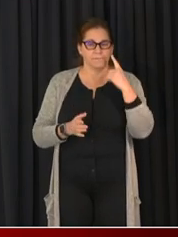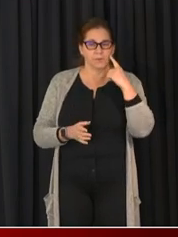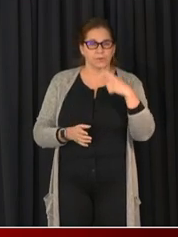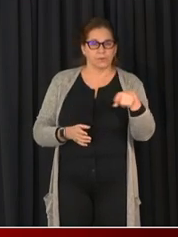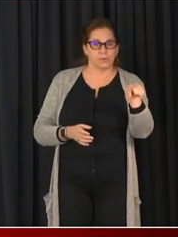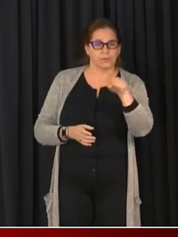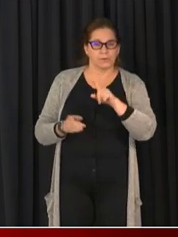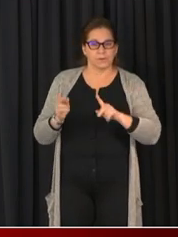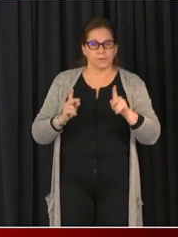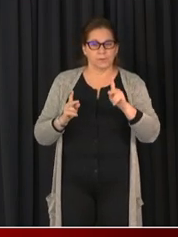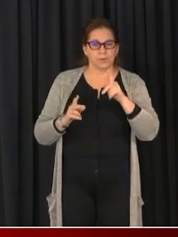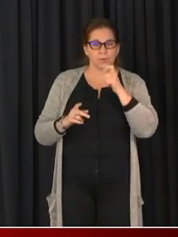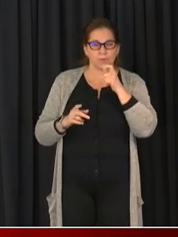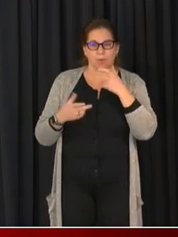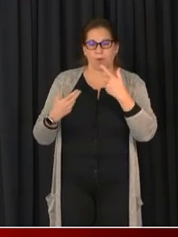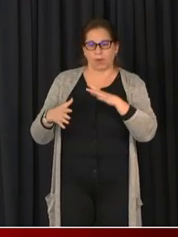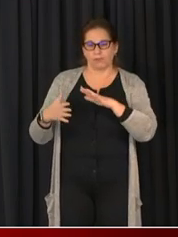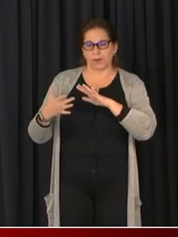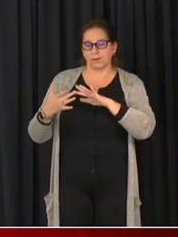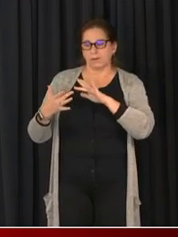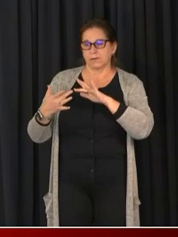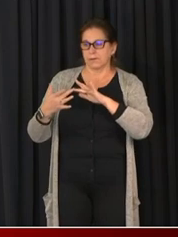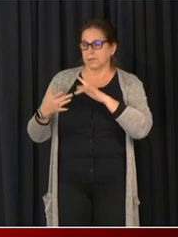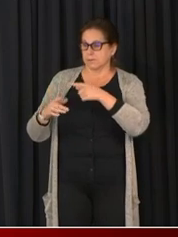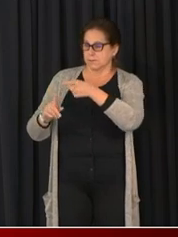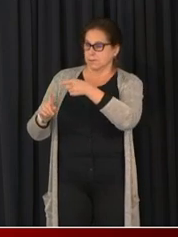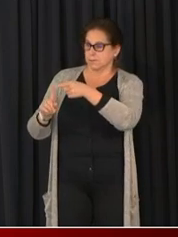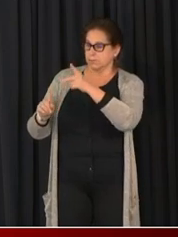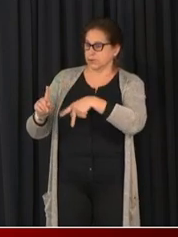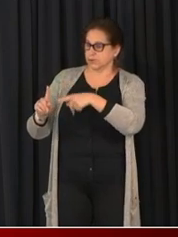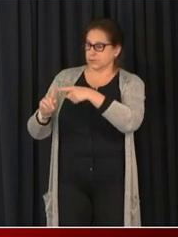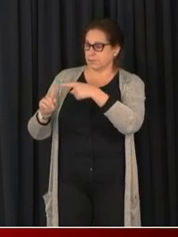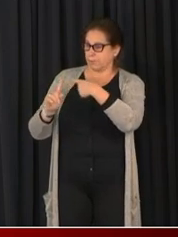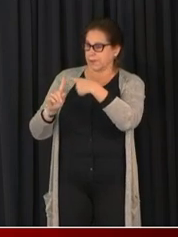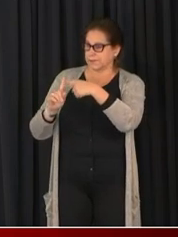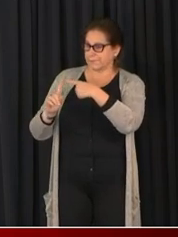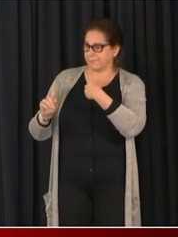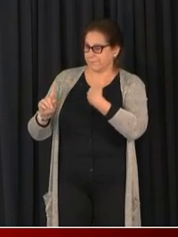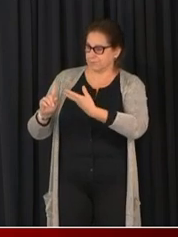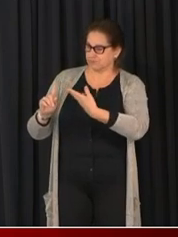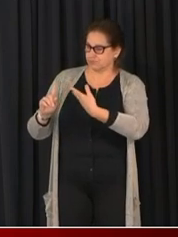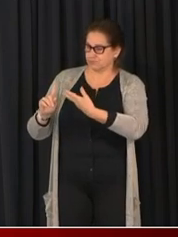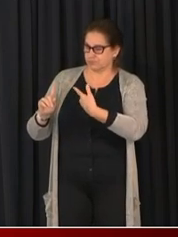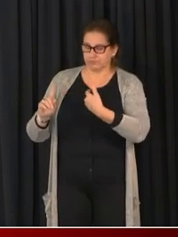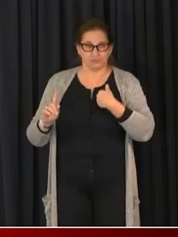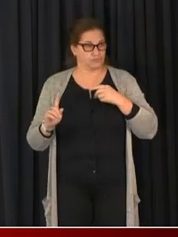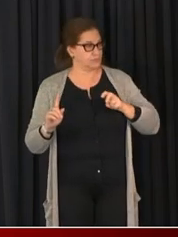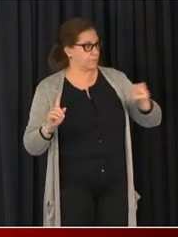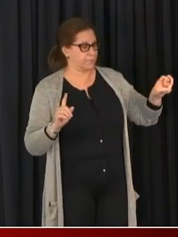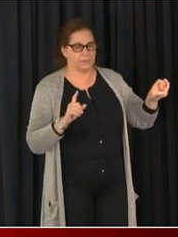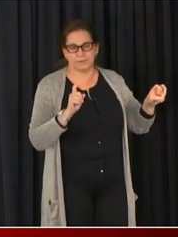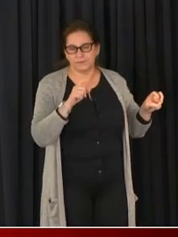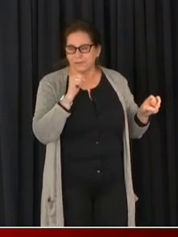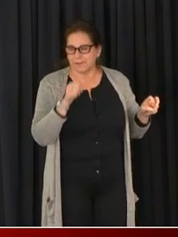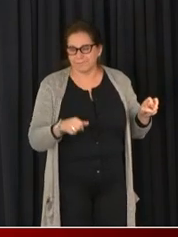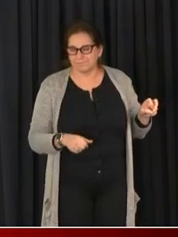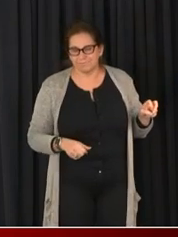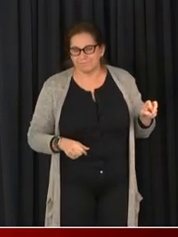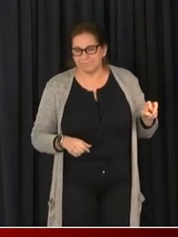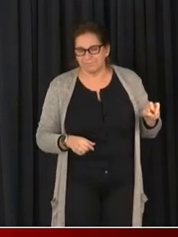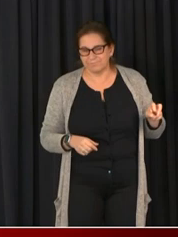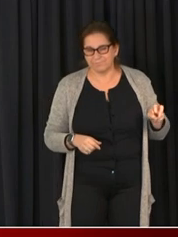a confirmed case should not travel to the district. And for people who are here longer than 3